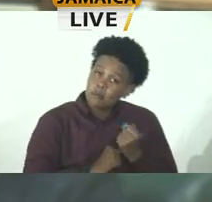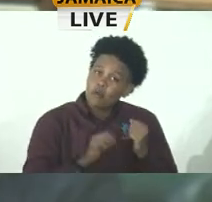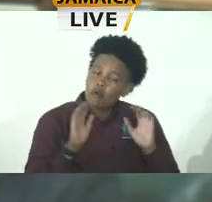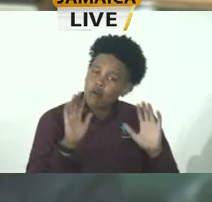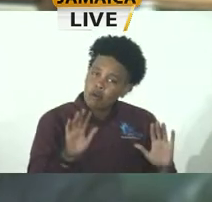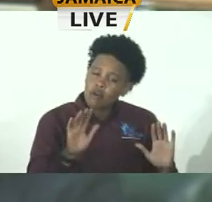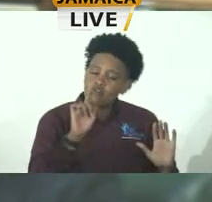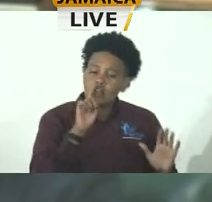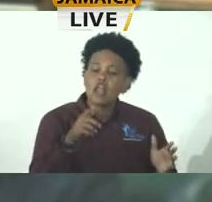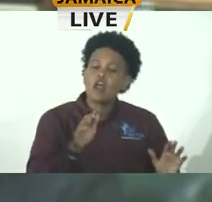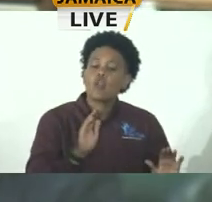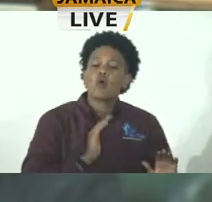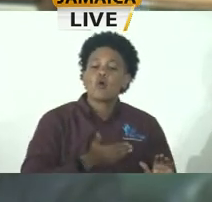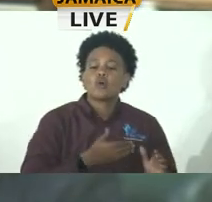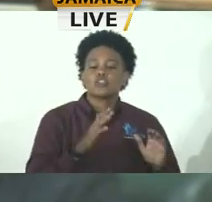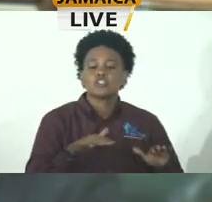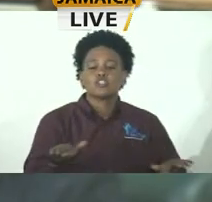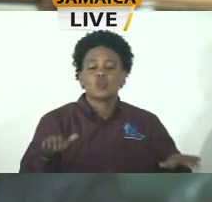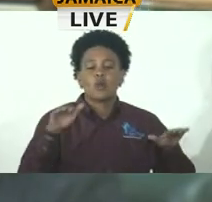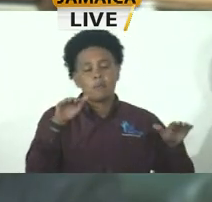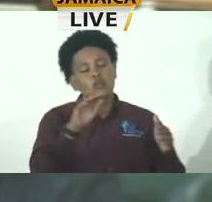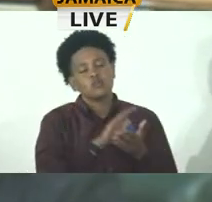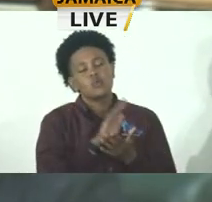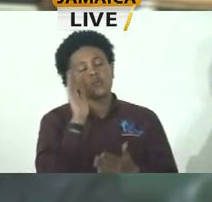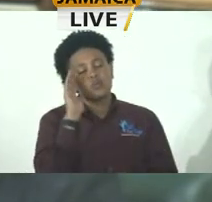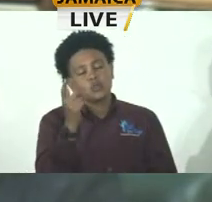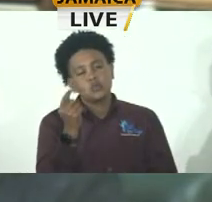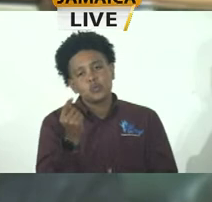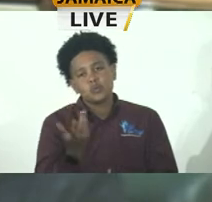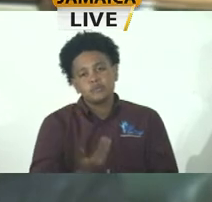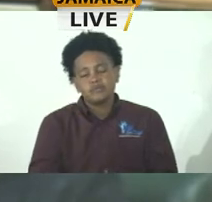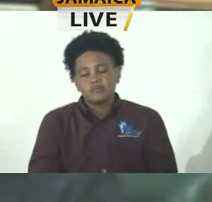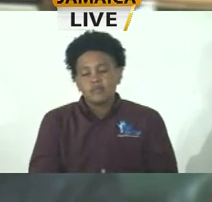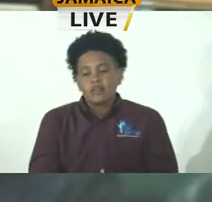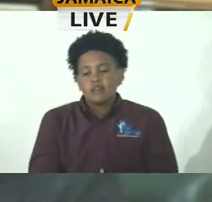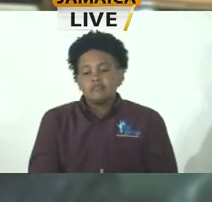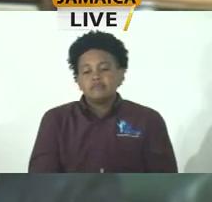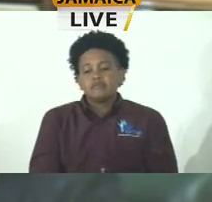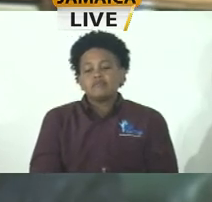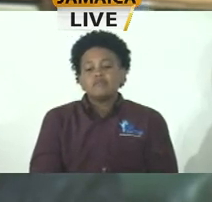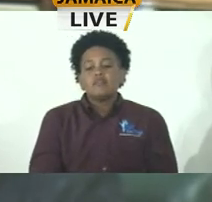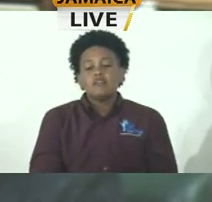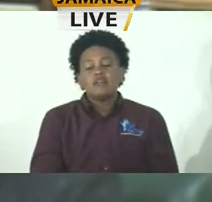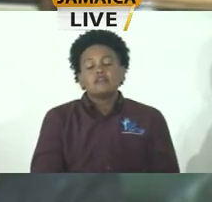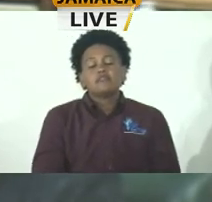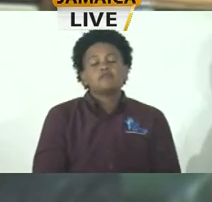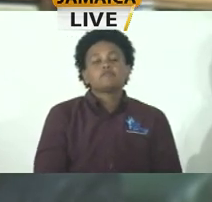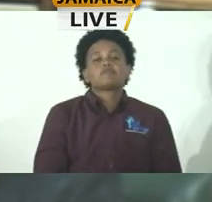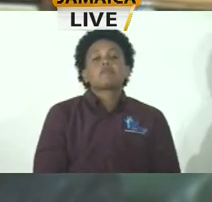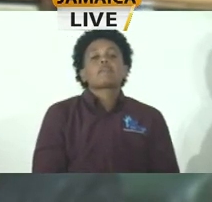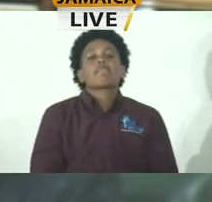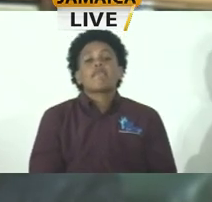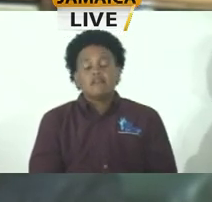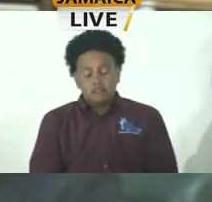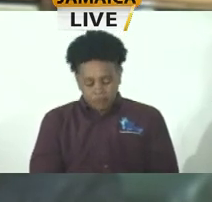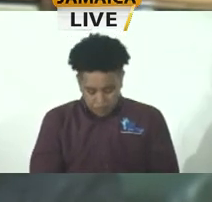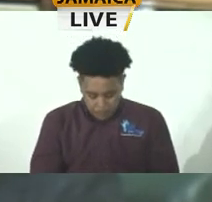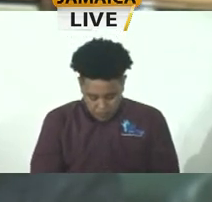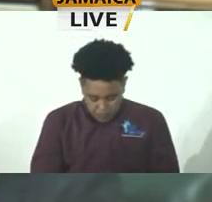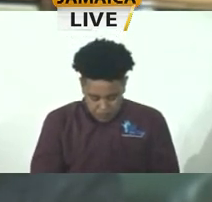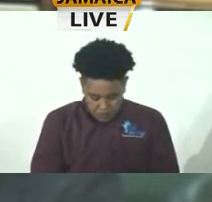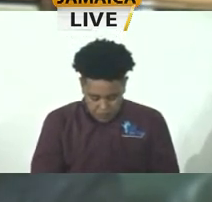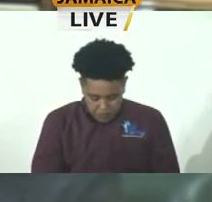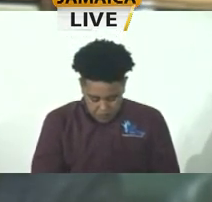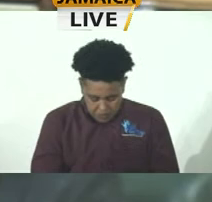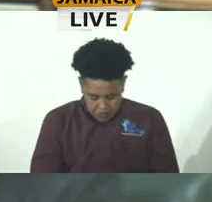allow our children to go back to school we will the only way that this is going to happen however madam speaker is if we